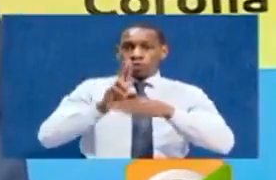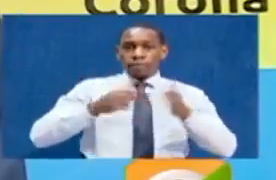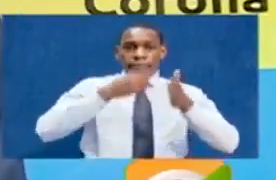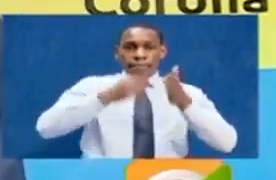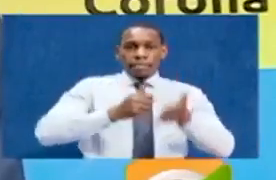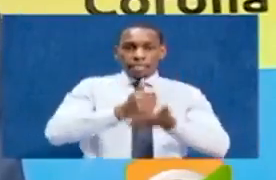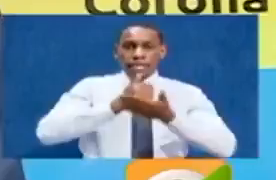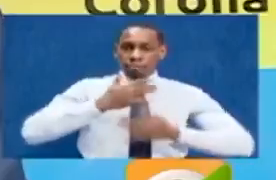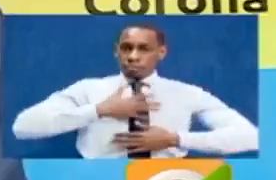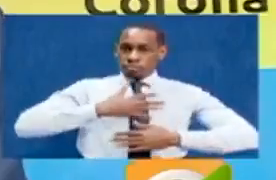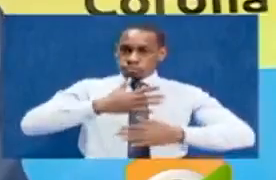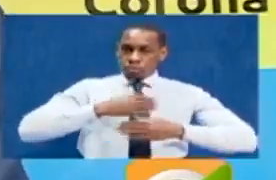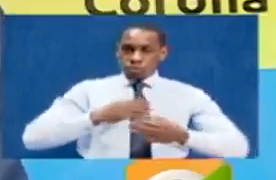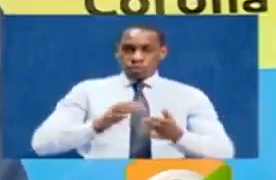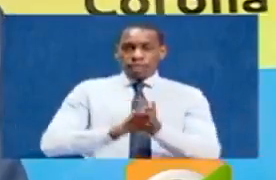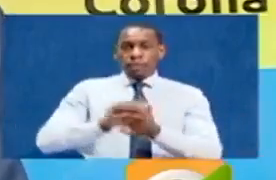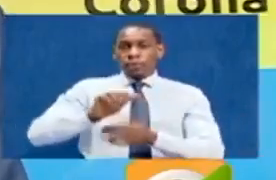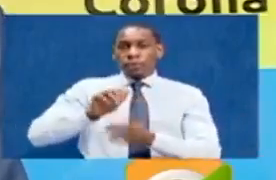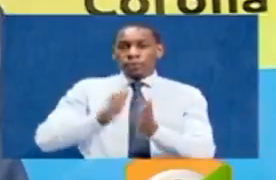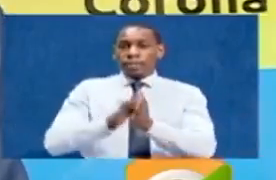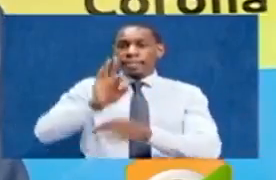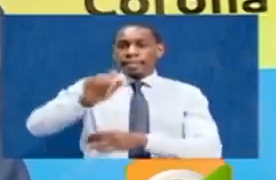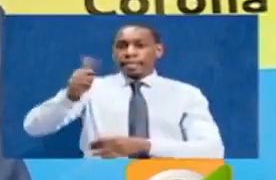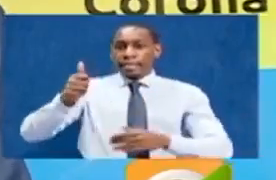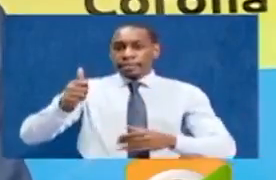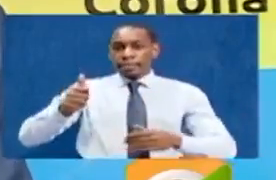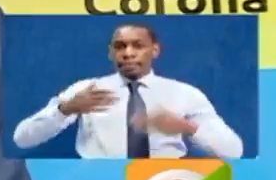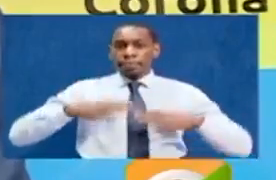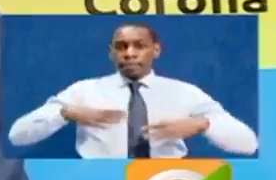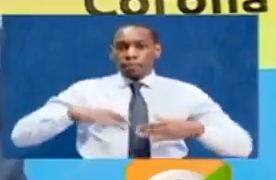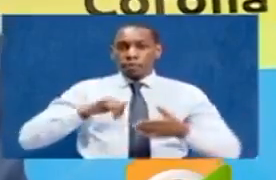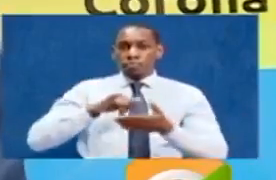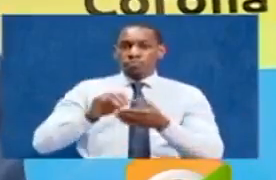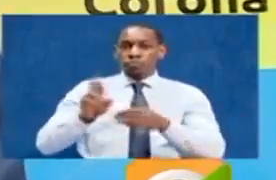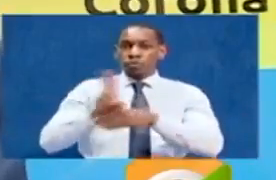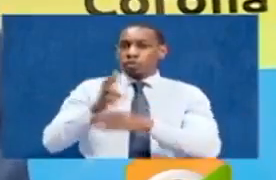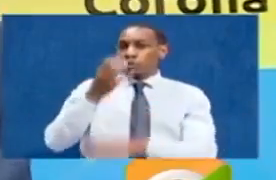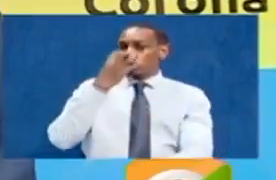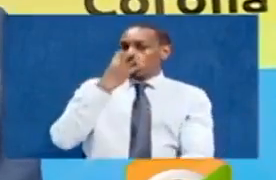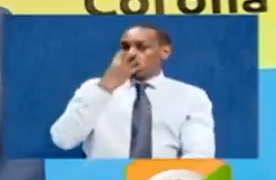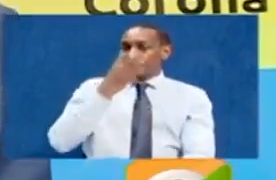support, while 3 are on supplemental oxygen.